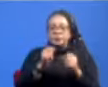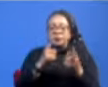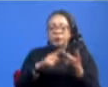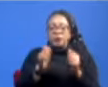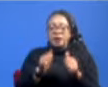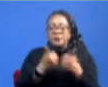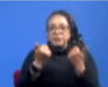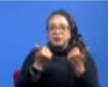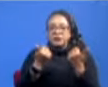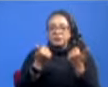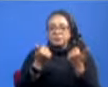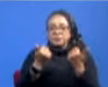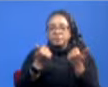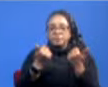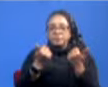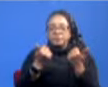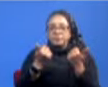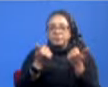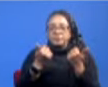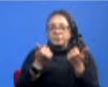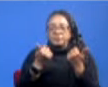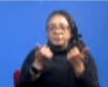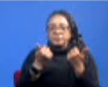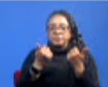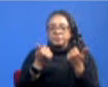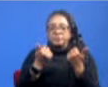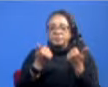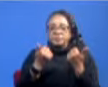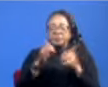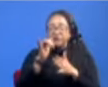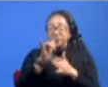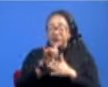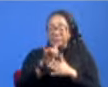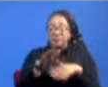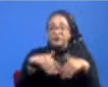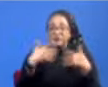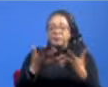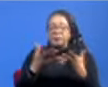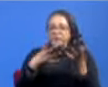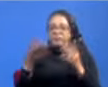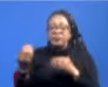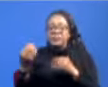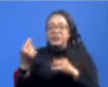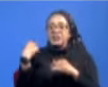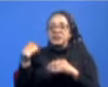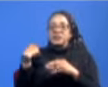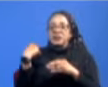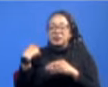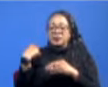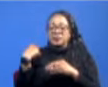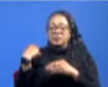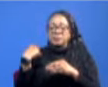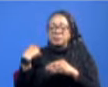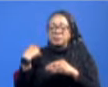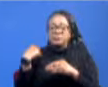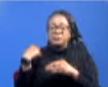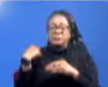Lilani was talking to management. Even the way I assume. Until now yesterday. Yes. Yesterday,